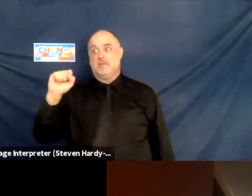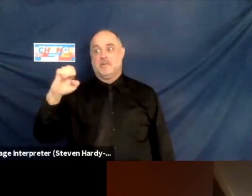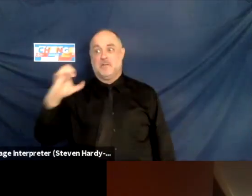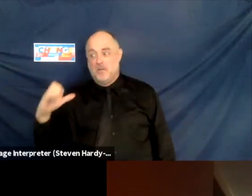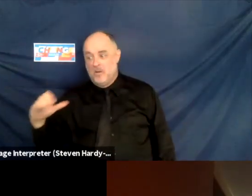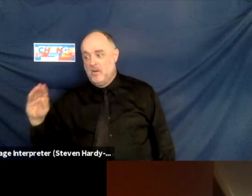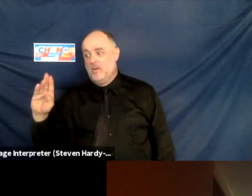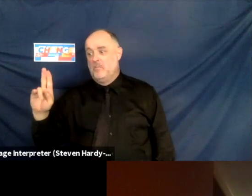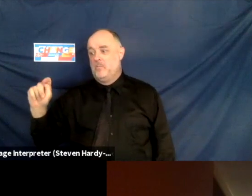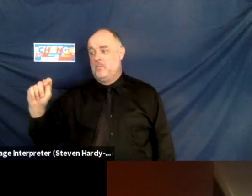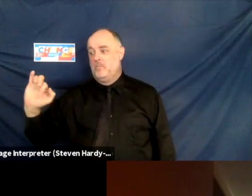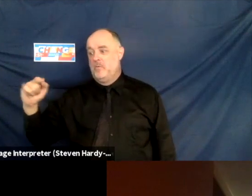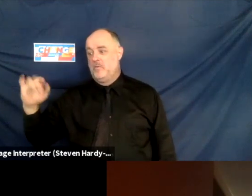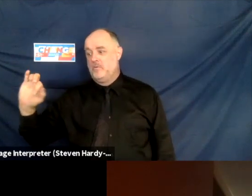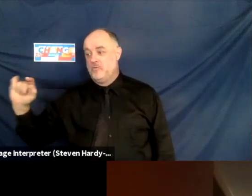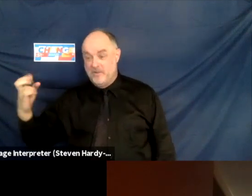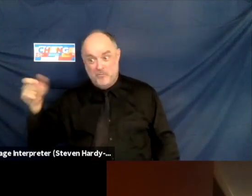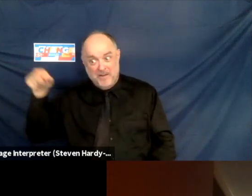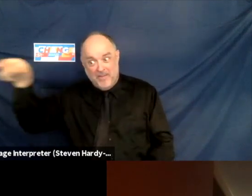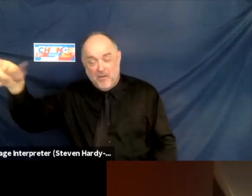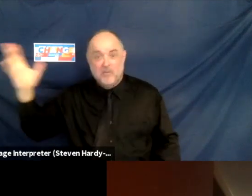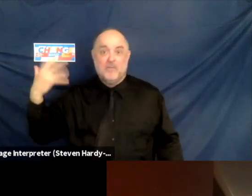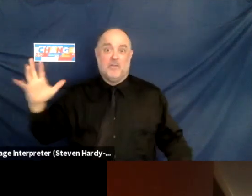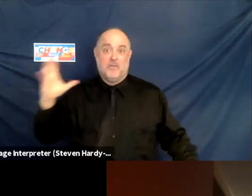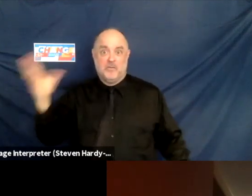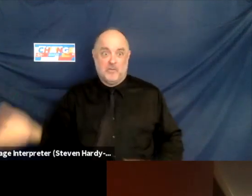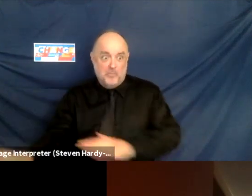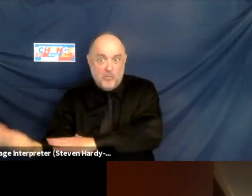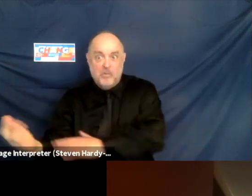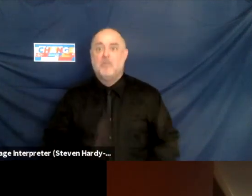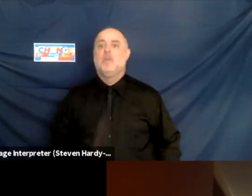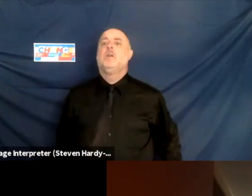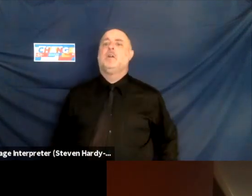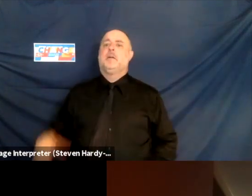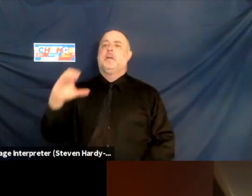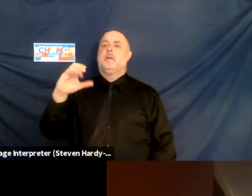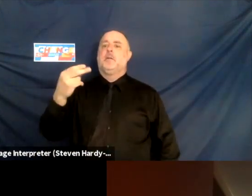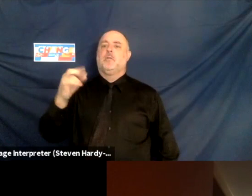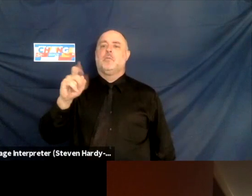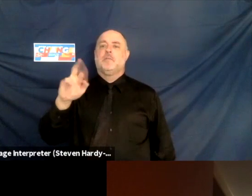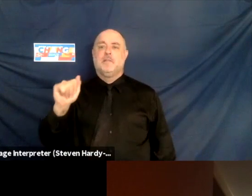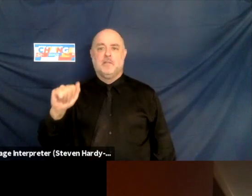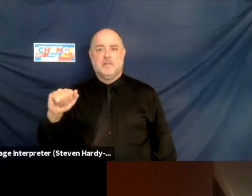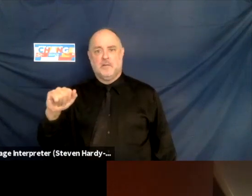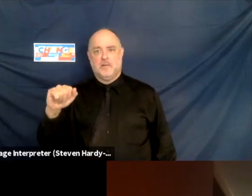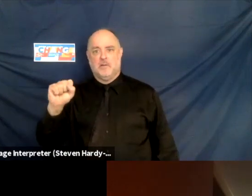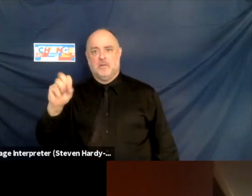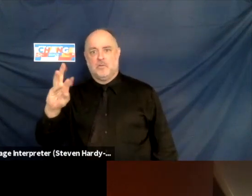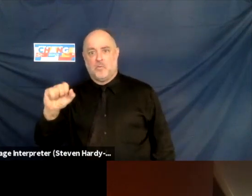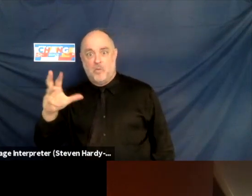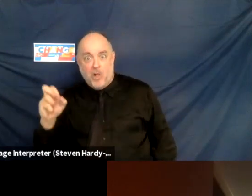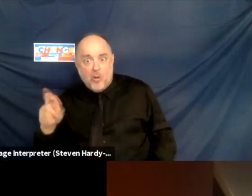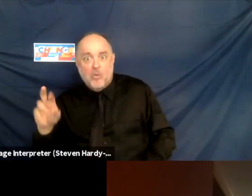Other transportation leaders will be there. Our friend Christina Swallow, who's the Secretary of Nevada, she